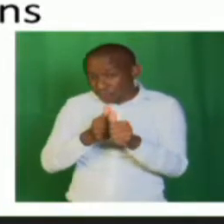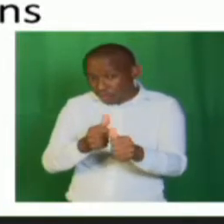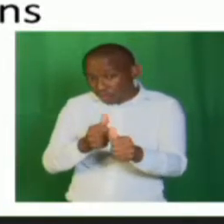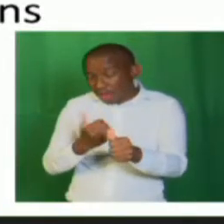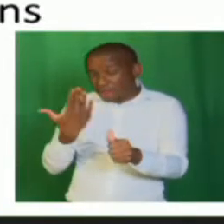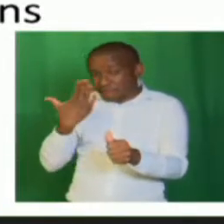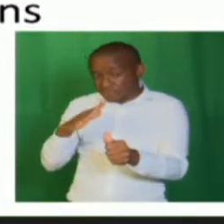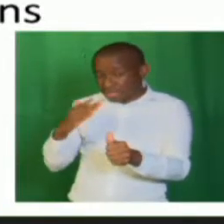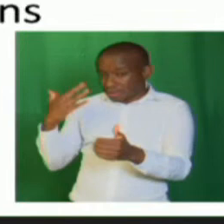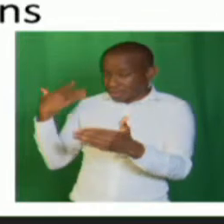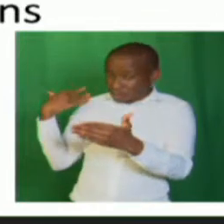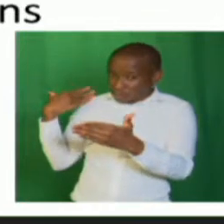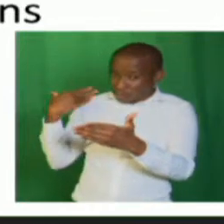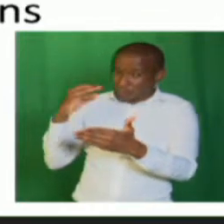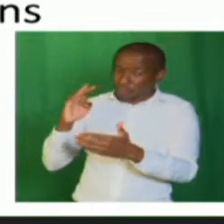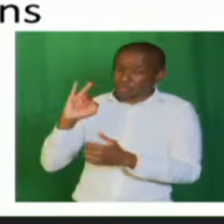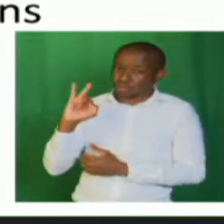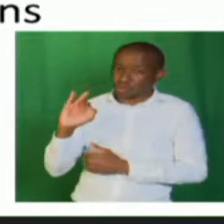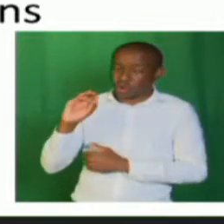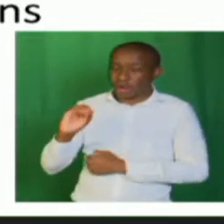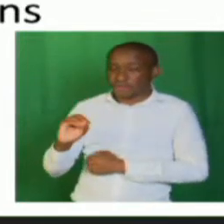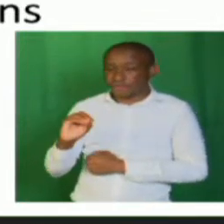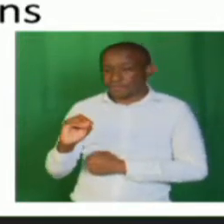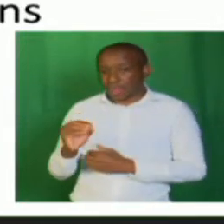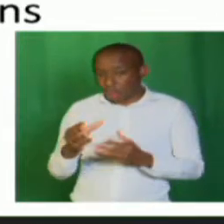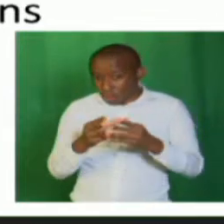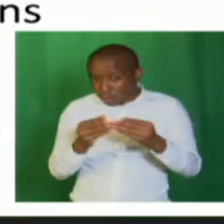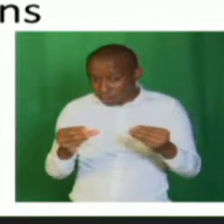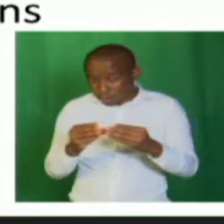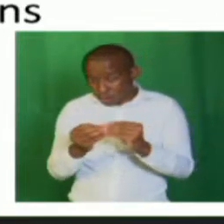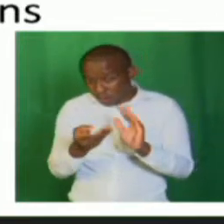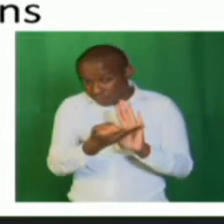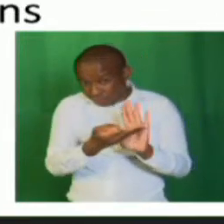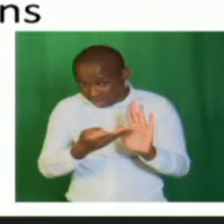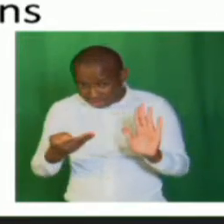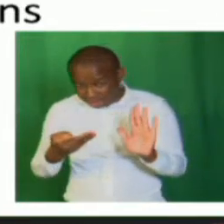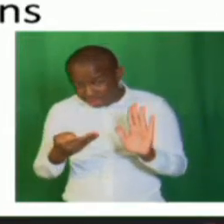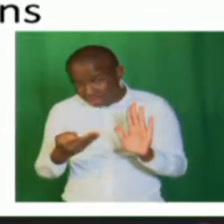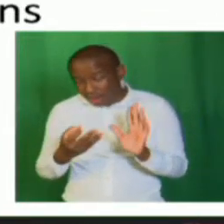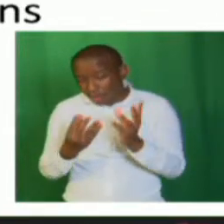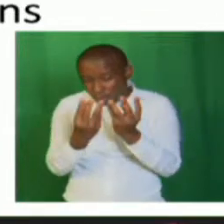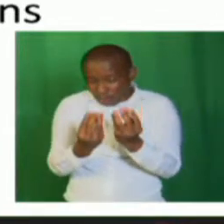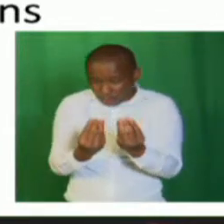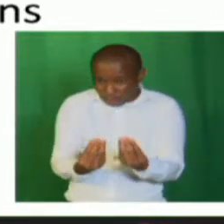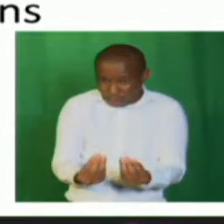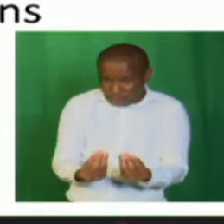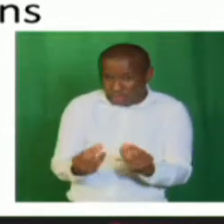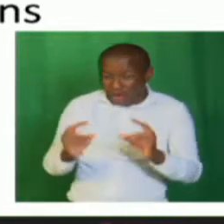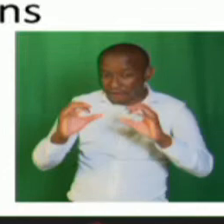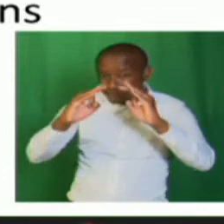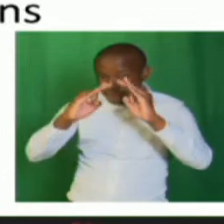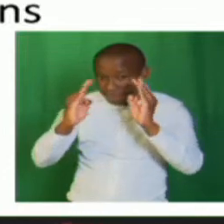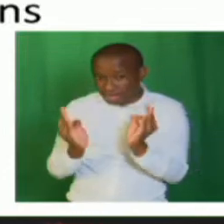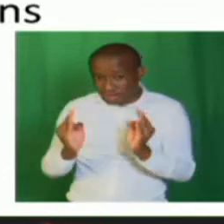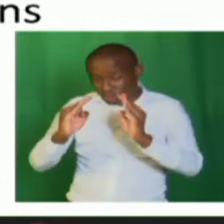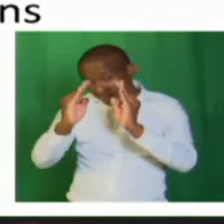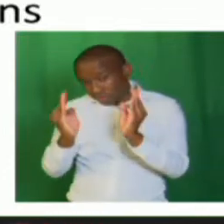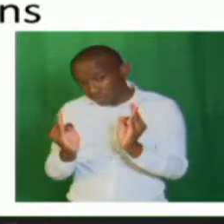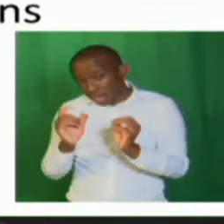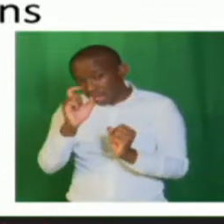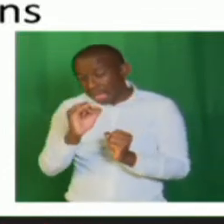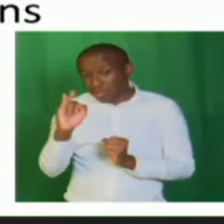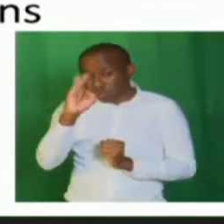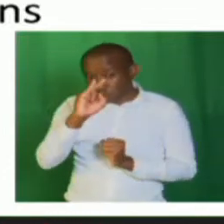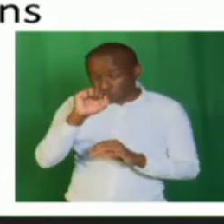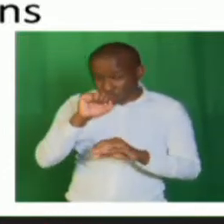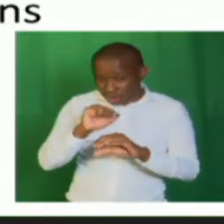been doing since Form 2. Simplifying algebraic expressions, factorizing quadratic expressions. You